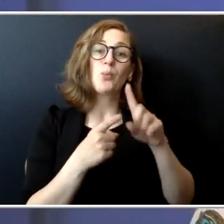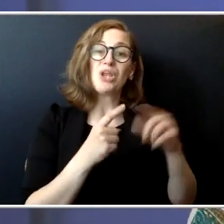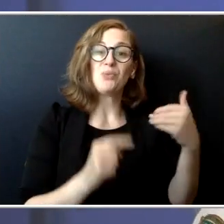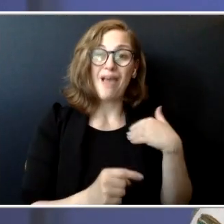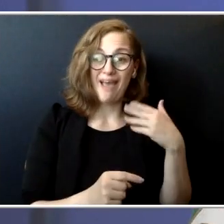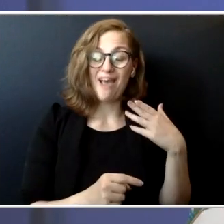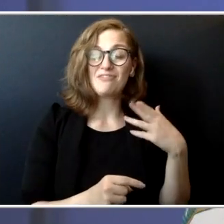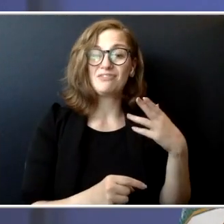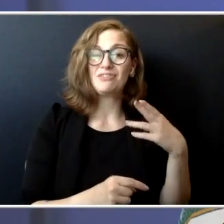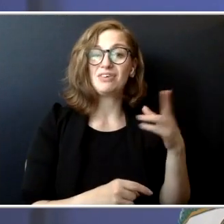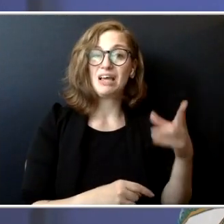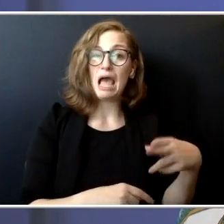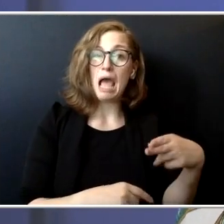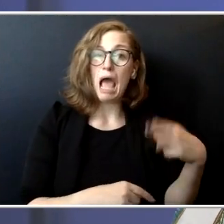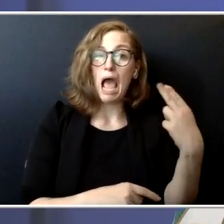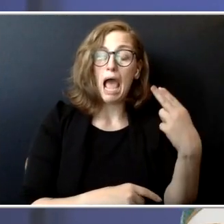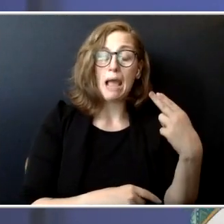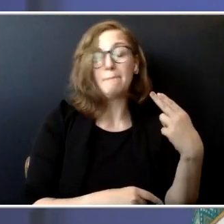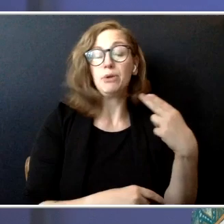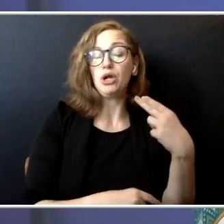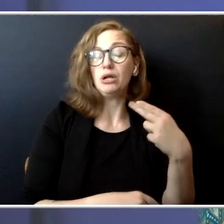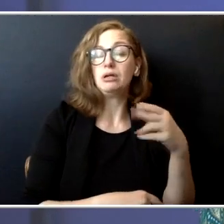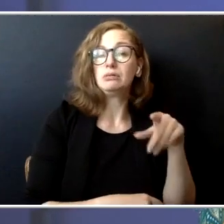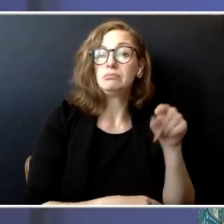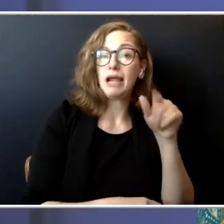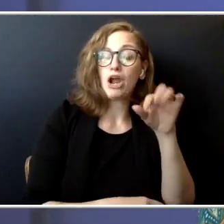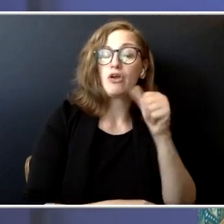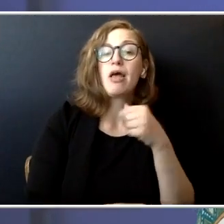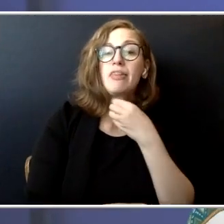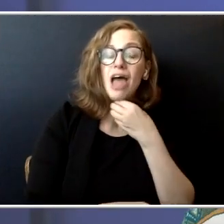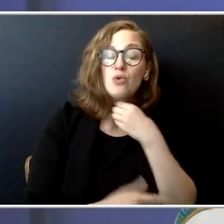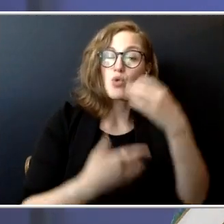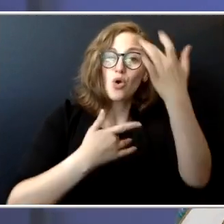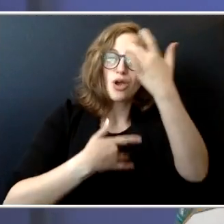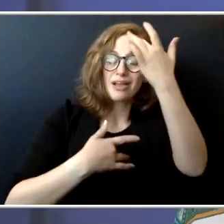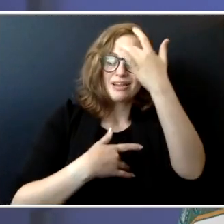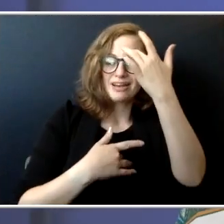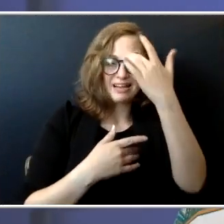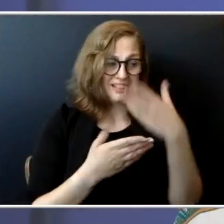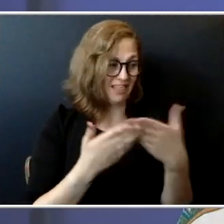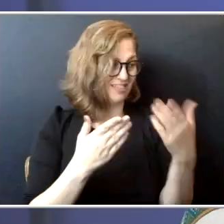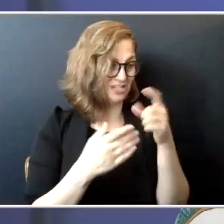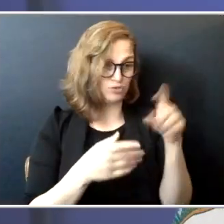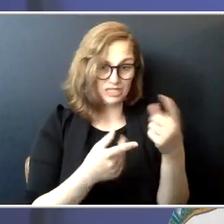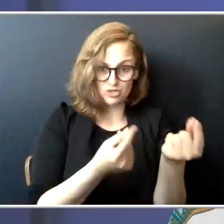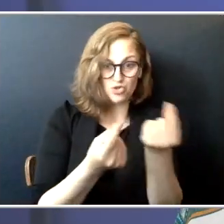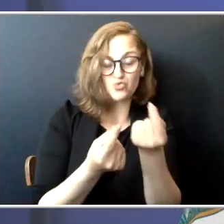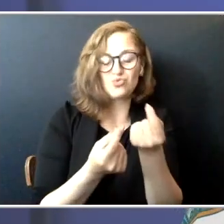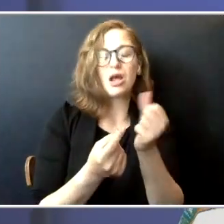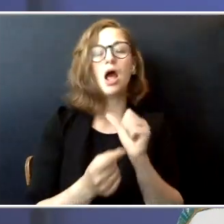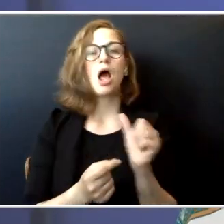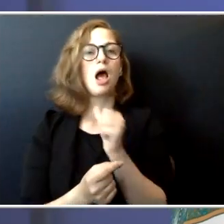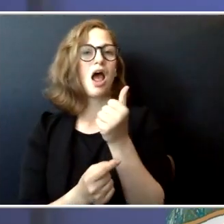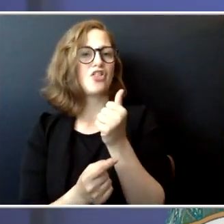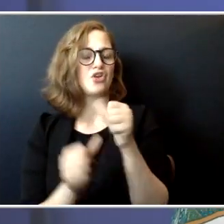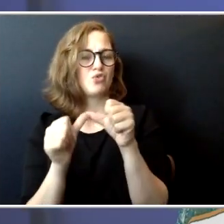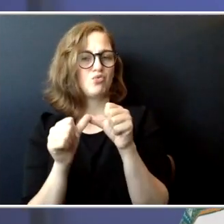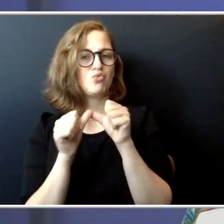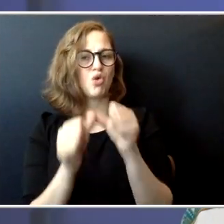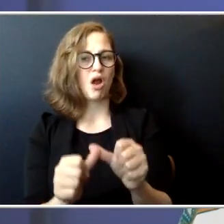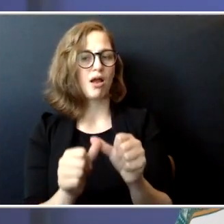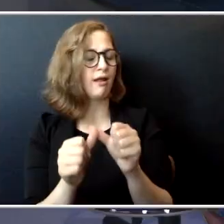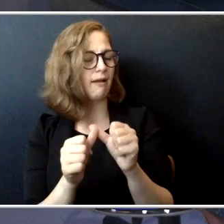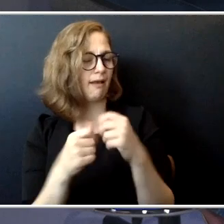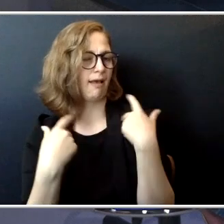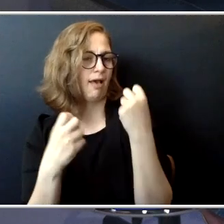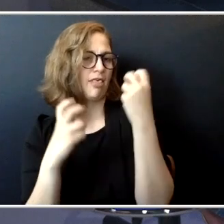the interventions that need to take place, the other chronic problems play a role in how it's handled, how it's taken care of. And